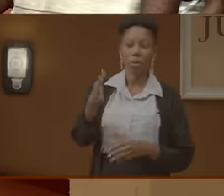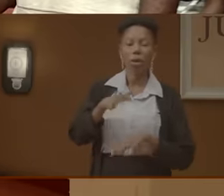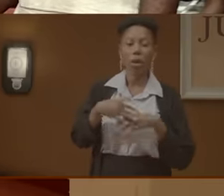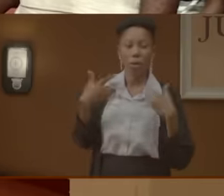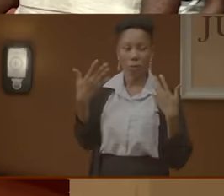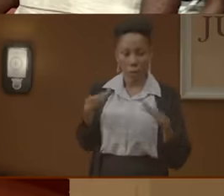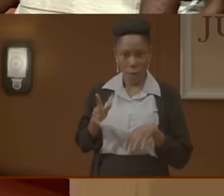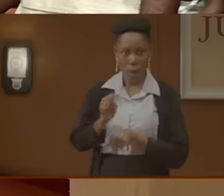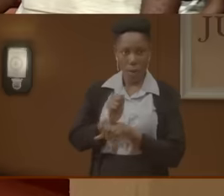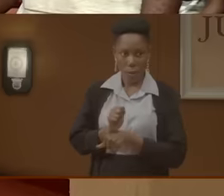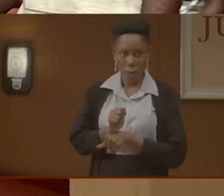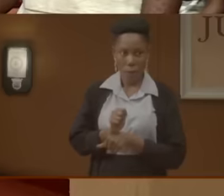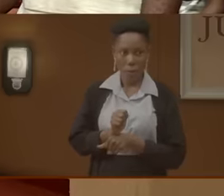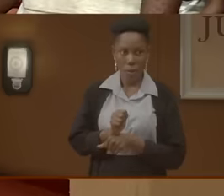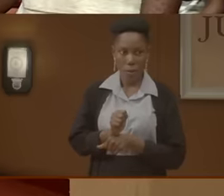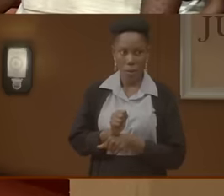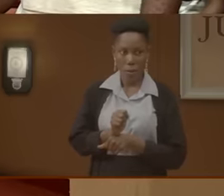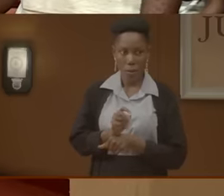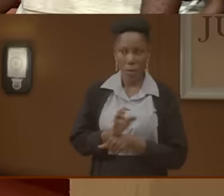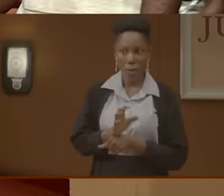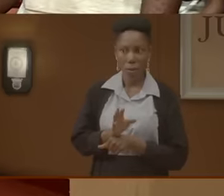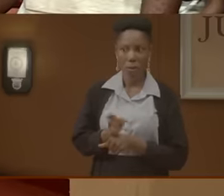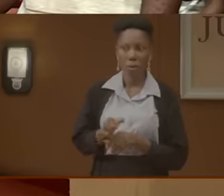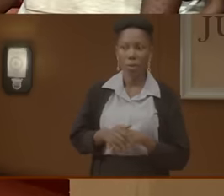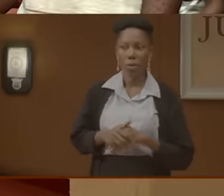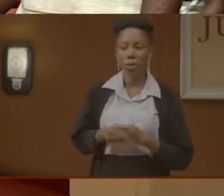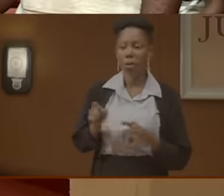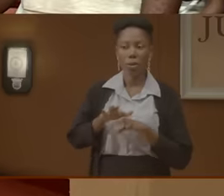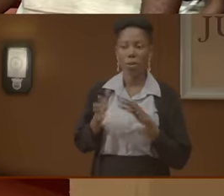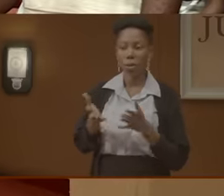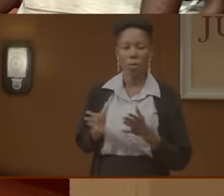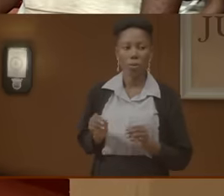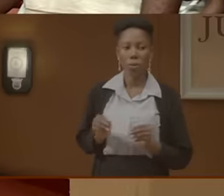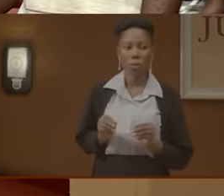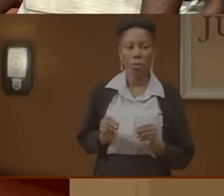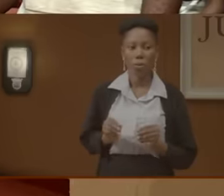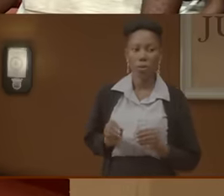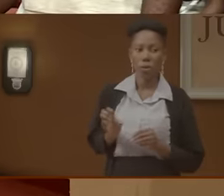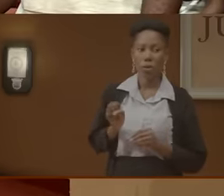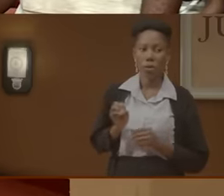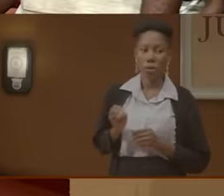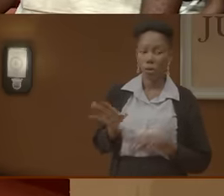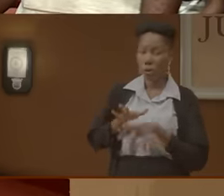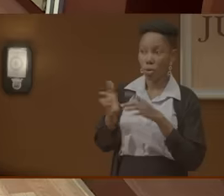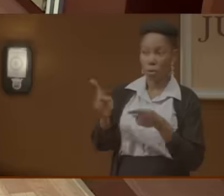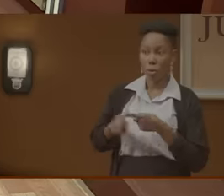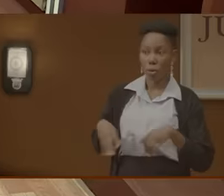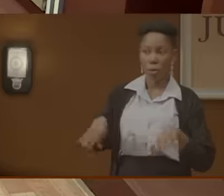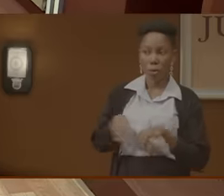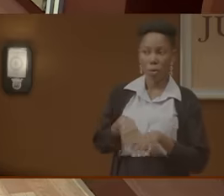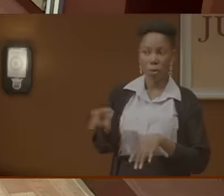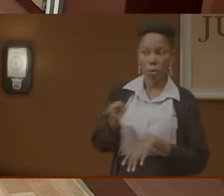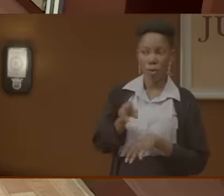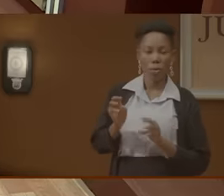everything. I mean, I'm not talking about marry another place or whatever. You understand? You don't just intend